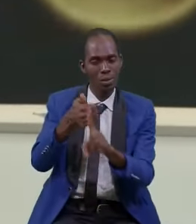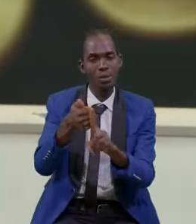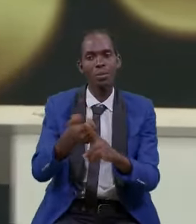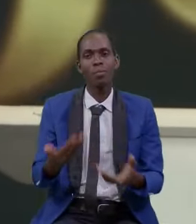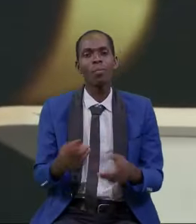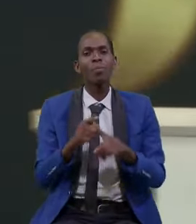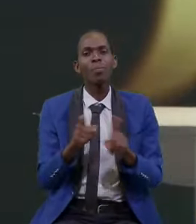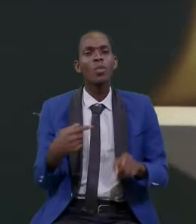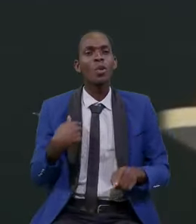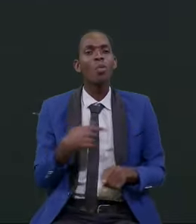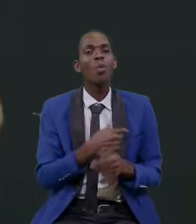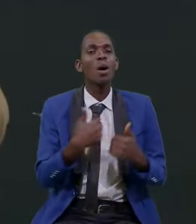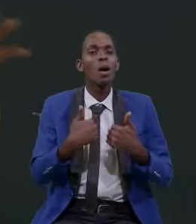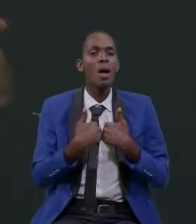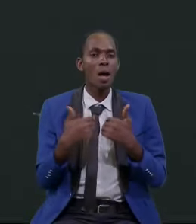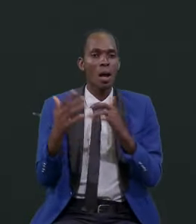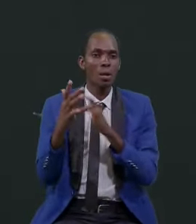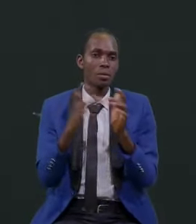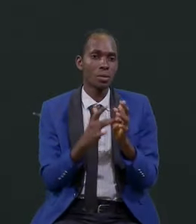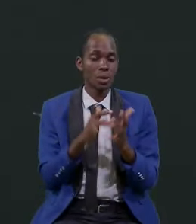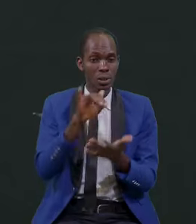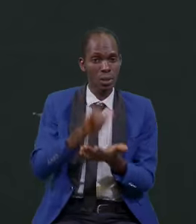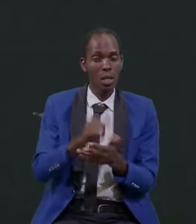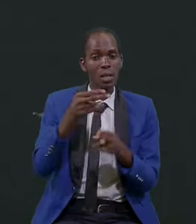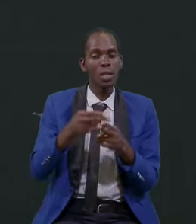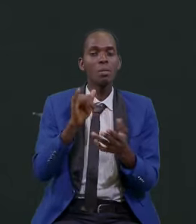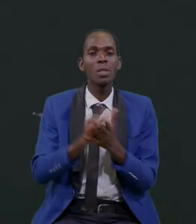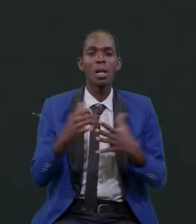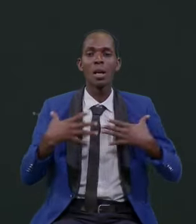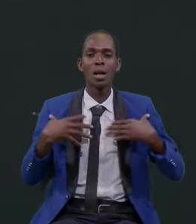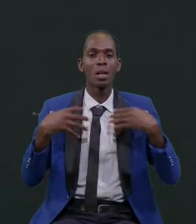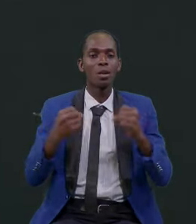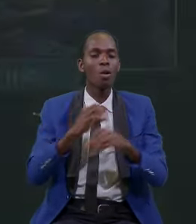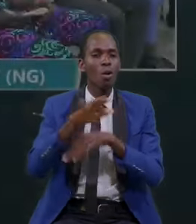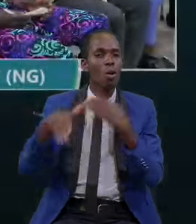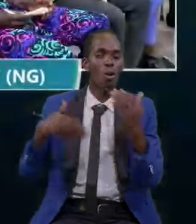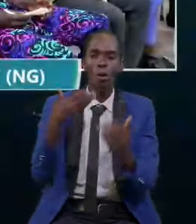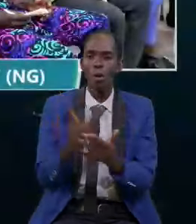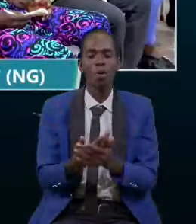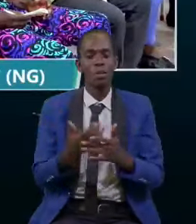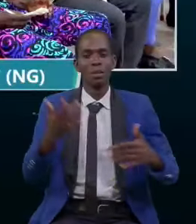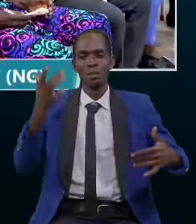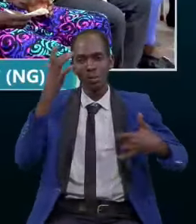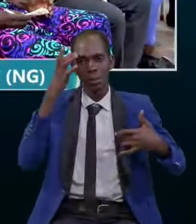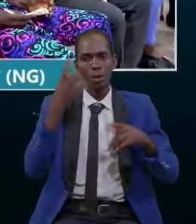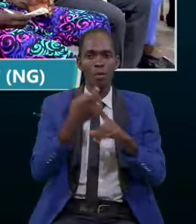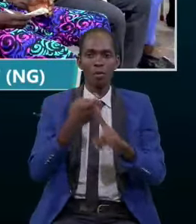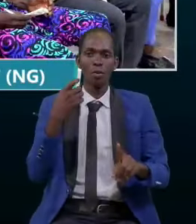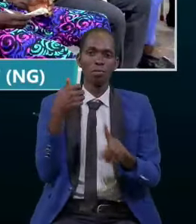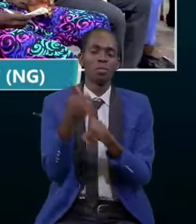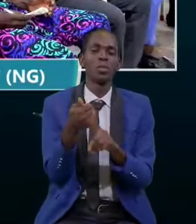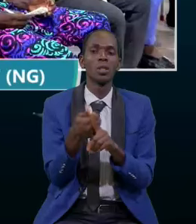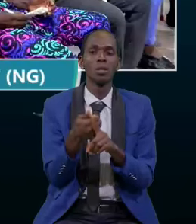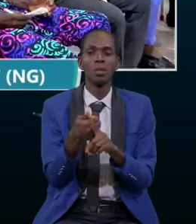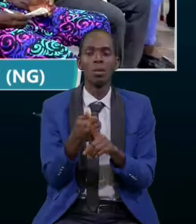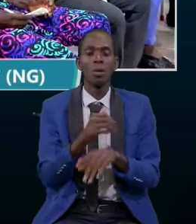the name that heals all sicknesses from self or from